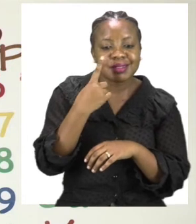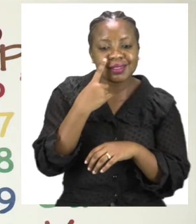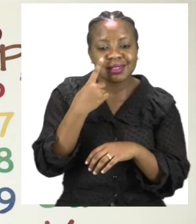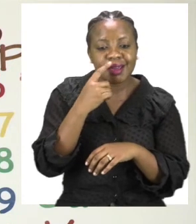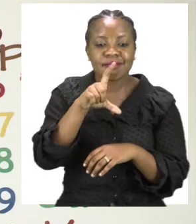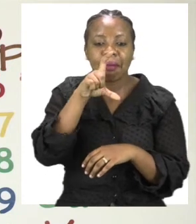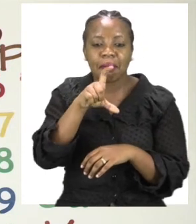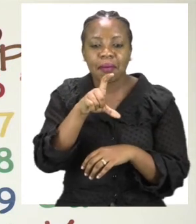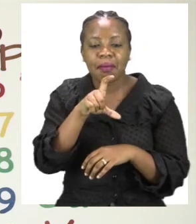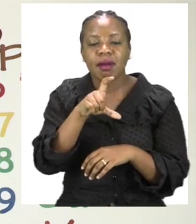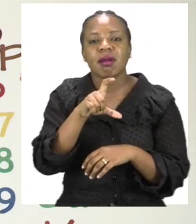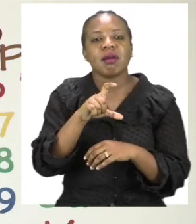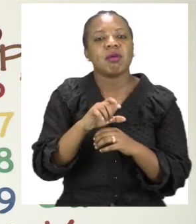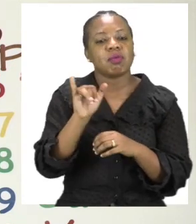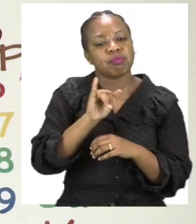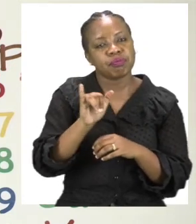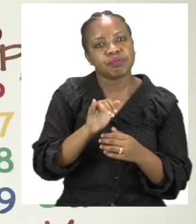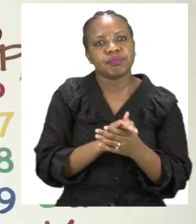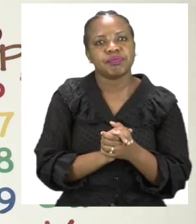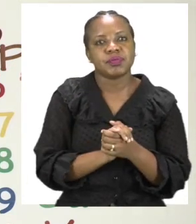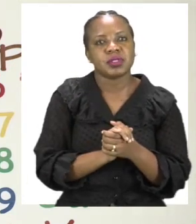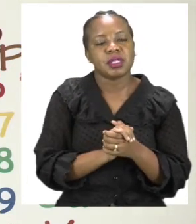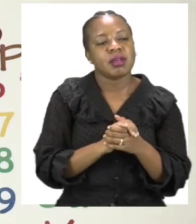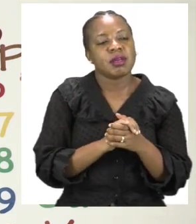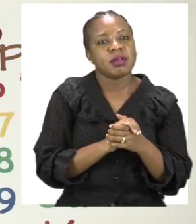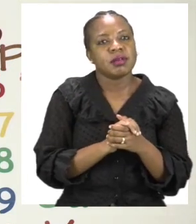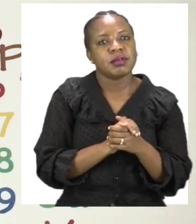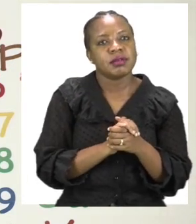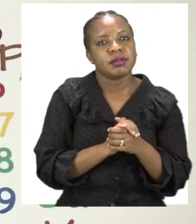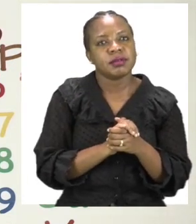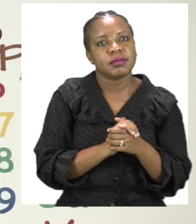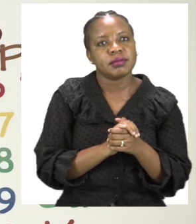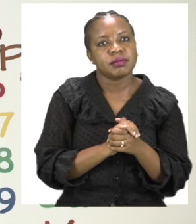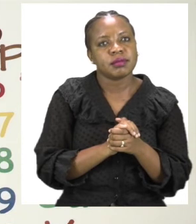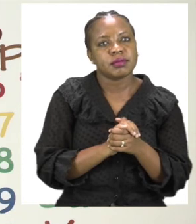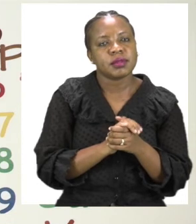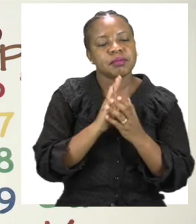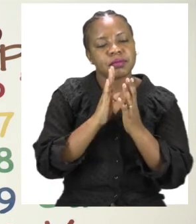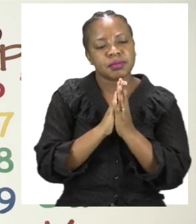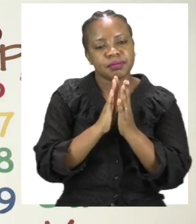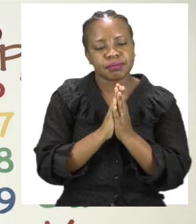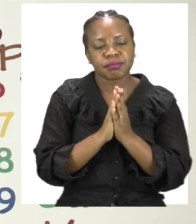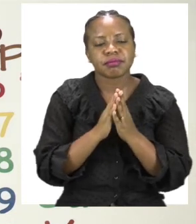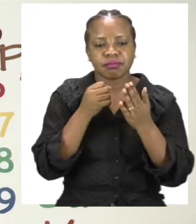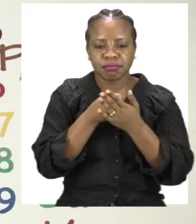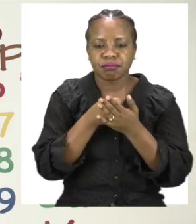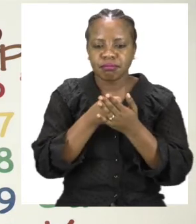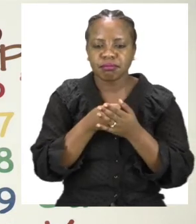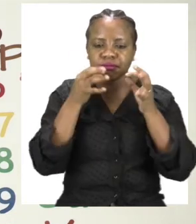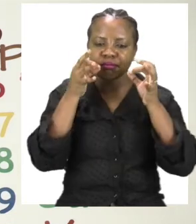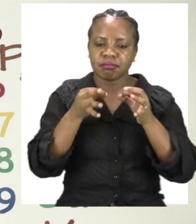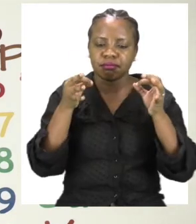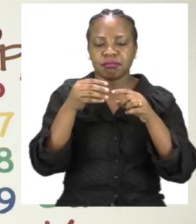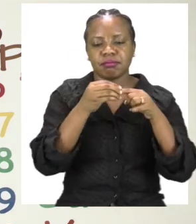you have unscrambled it. And also, try and sing our special song, the one that I always sing with